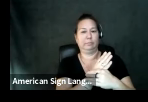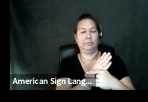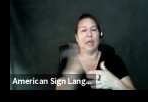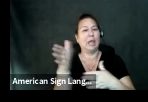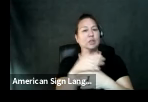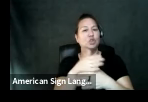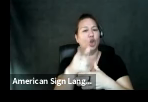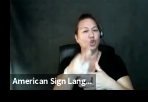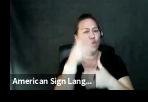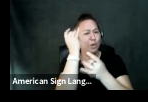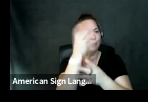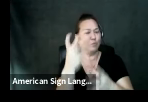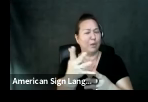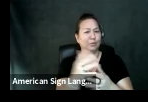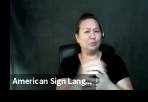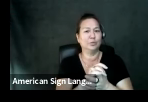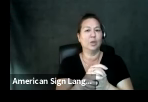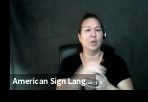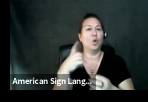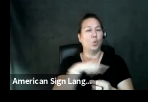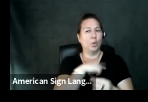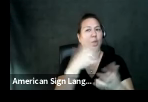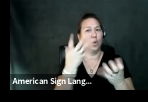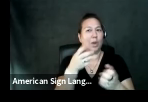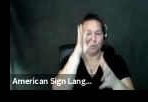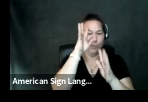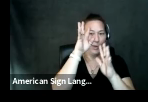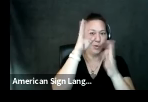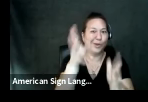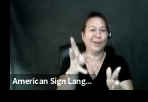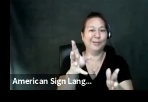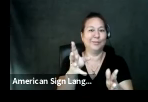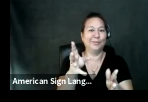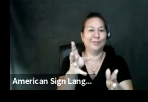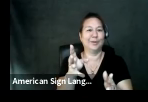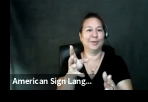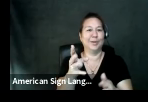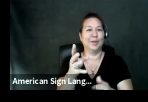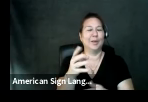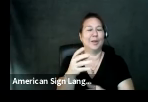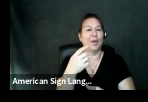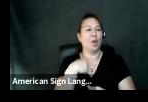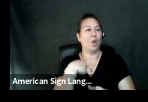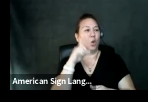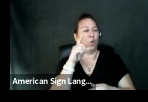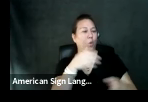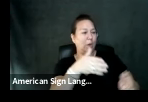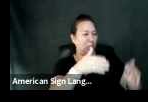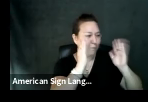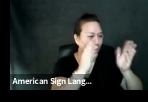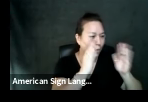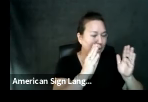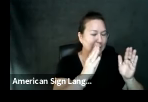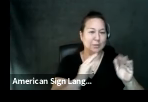And this is really where we get to be creative, because in the what we get to talk about, okay, what do we need to focus on? And then the how